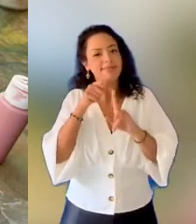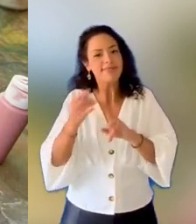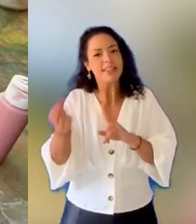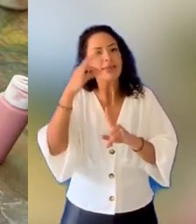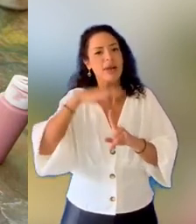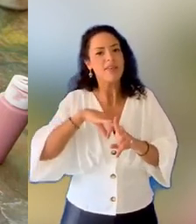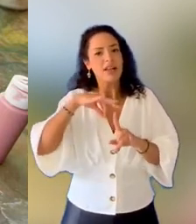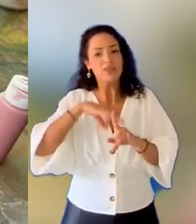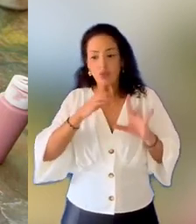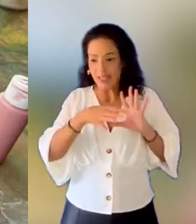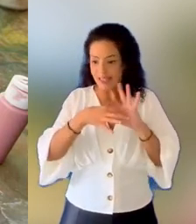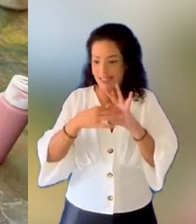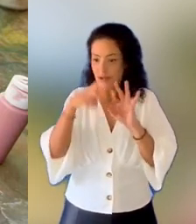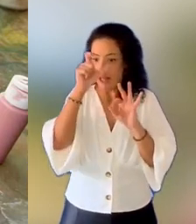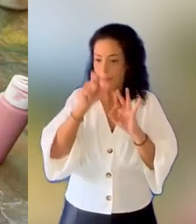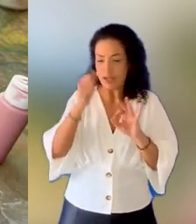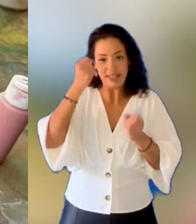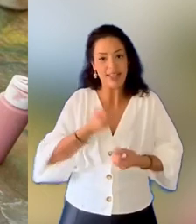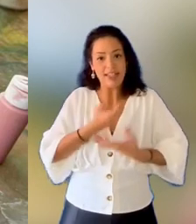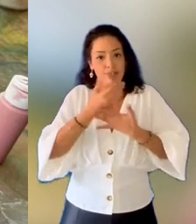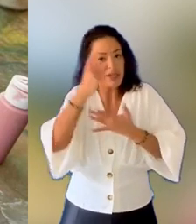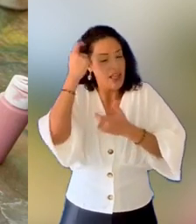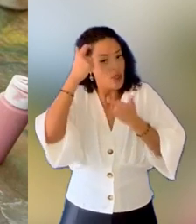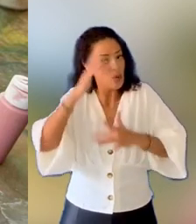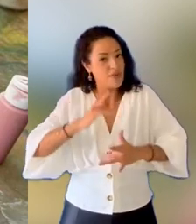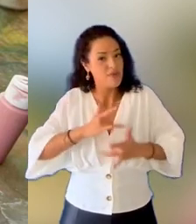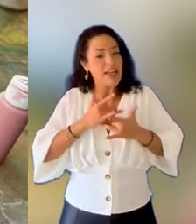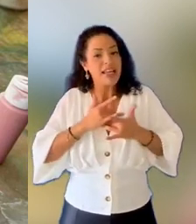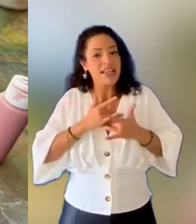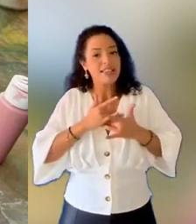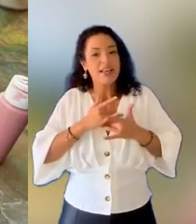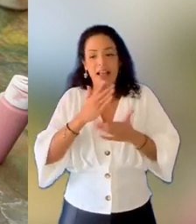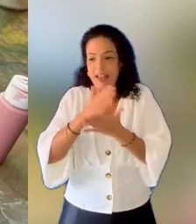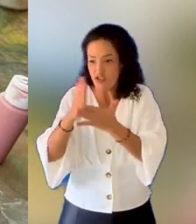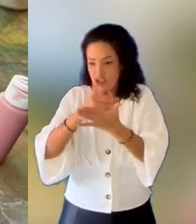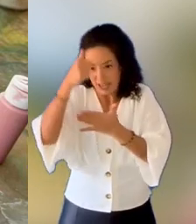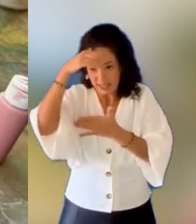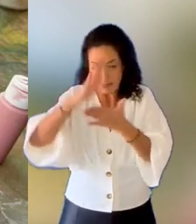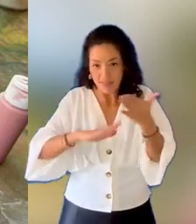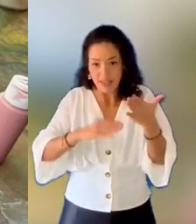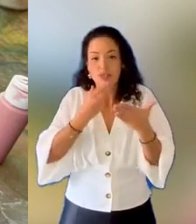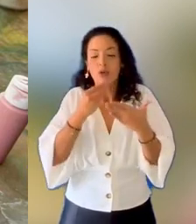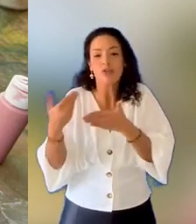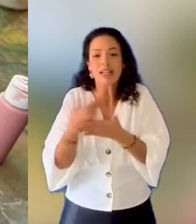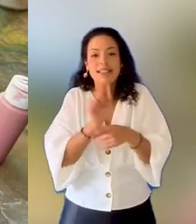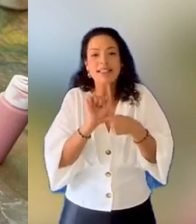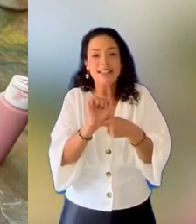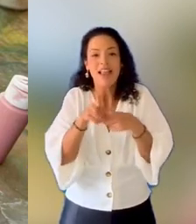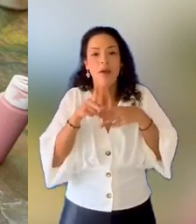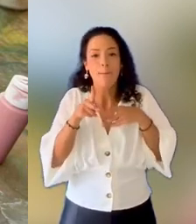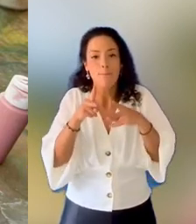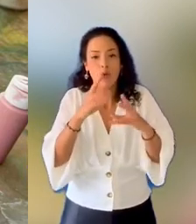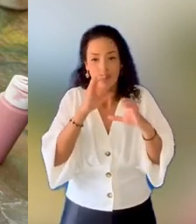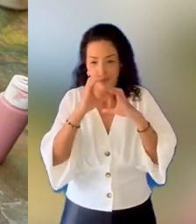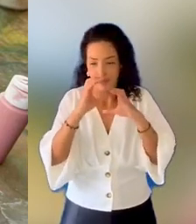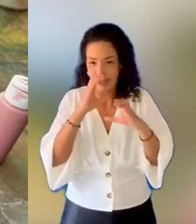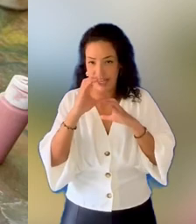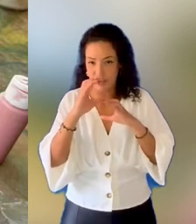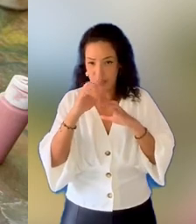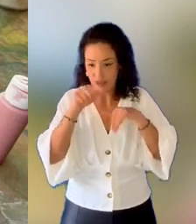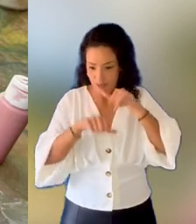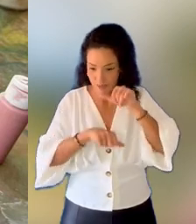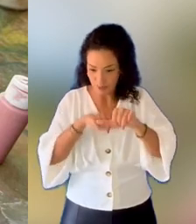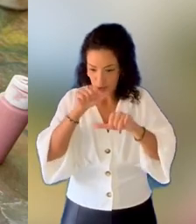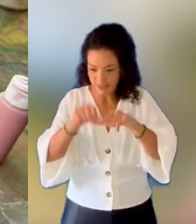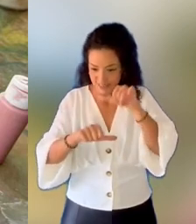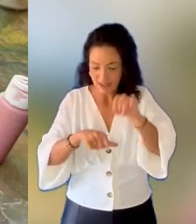with and express thoughts and feelings and to share experiences, using what is often described as a safer mode of communication, the very